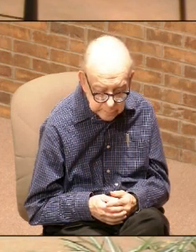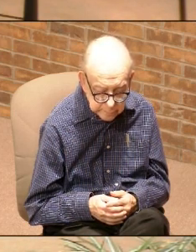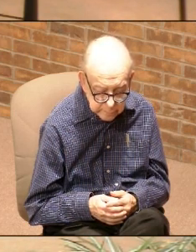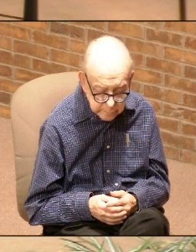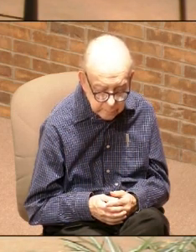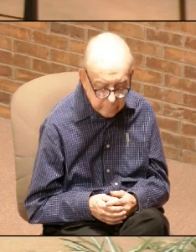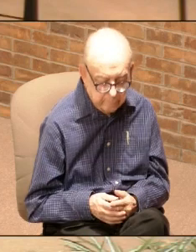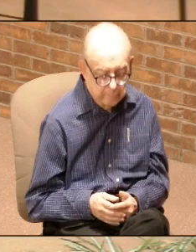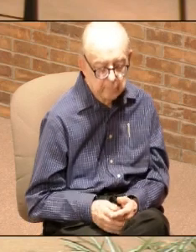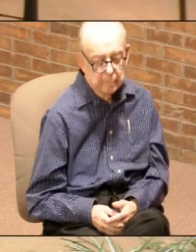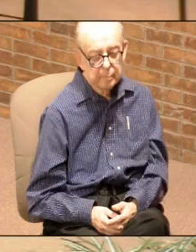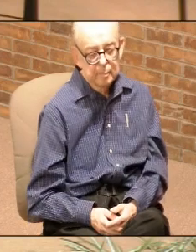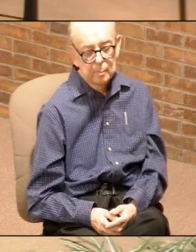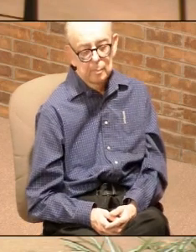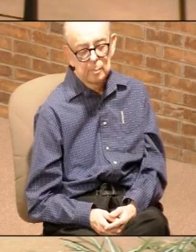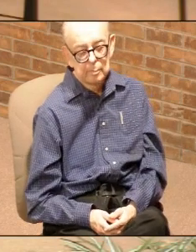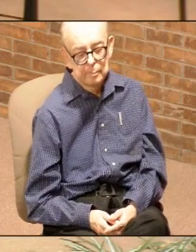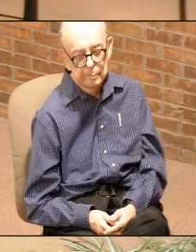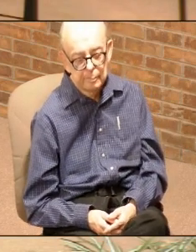there was I